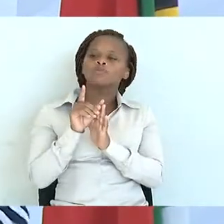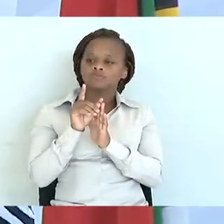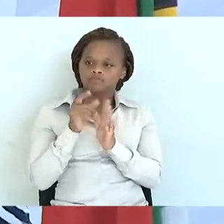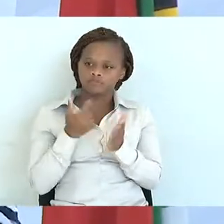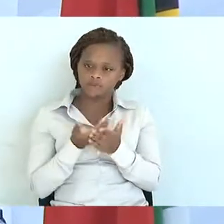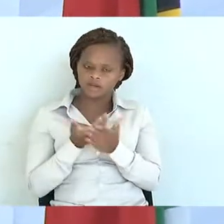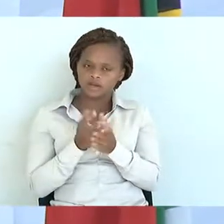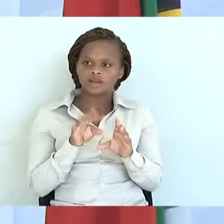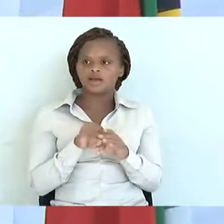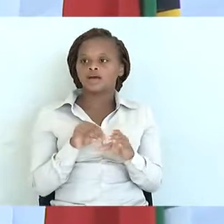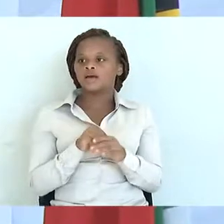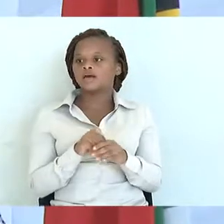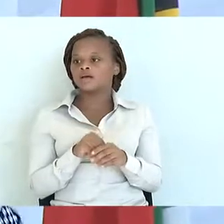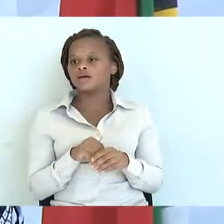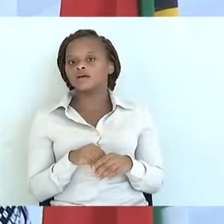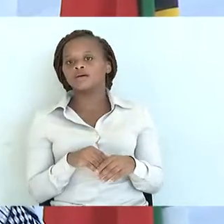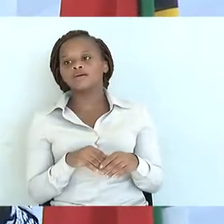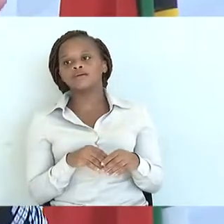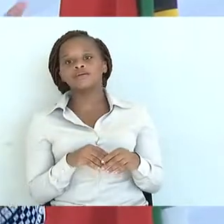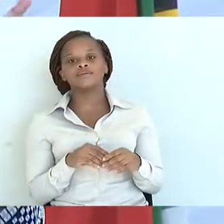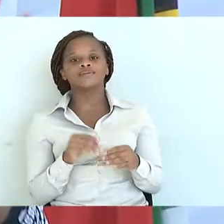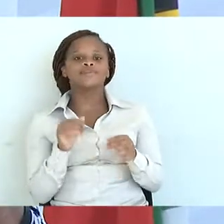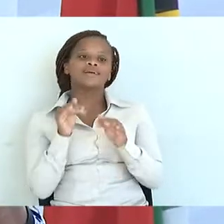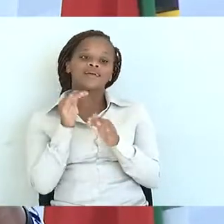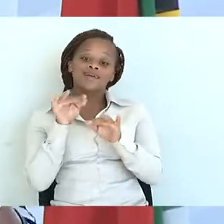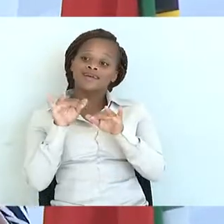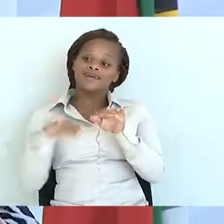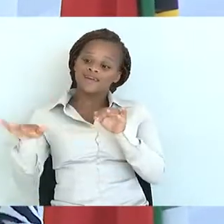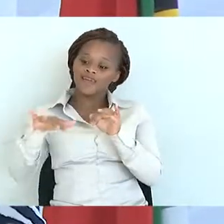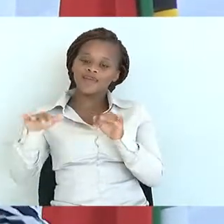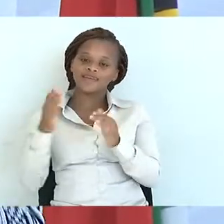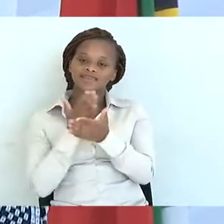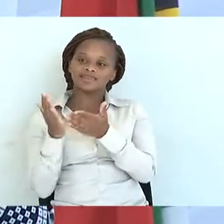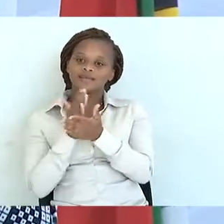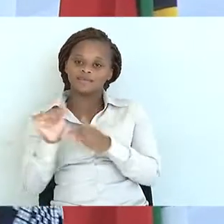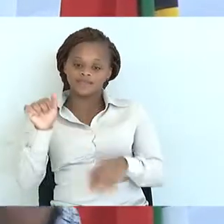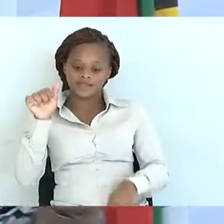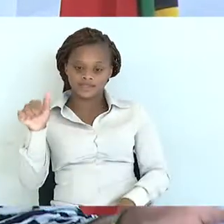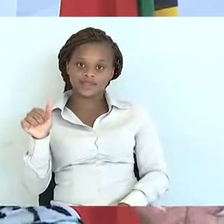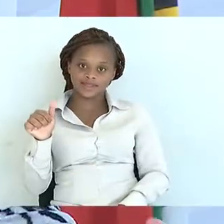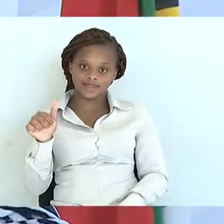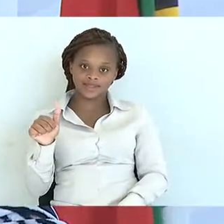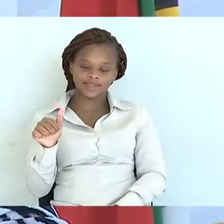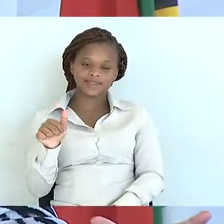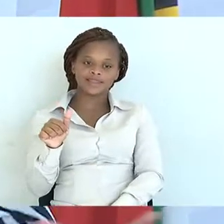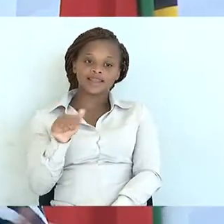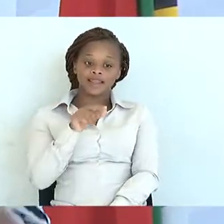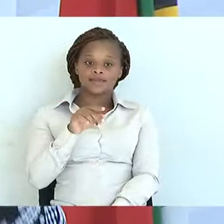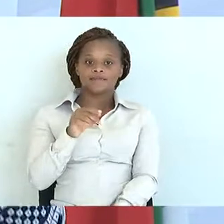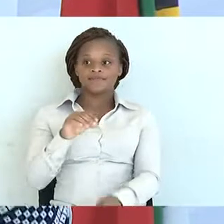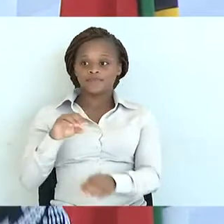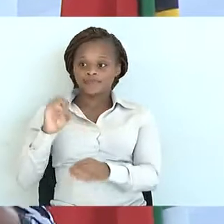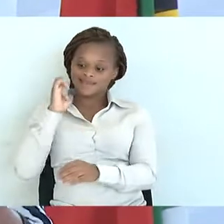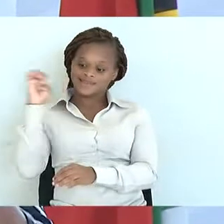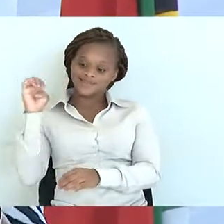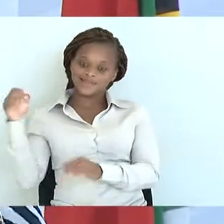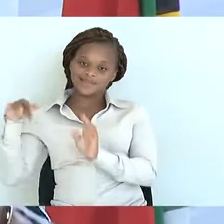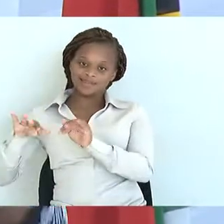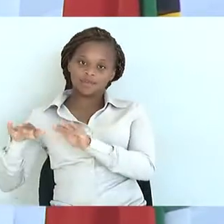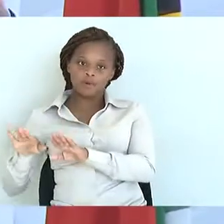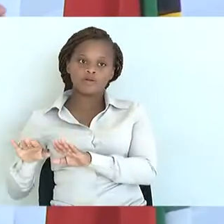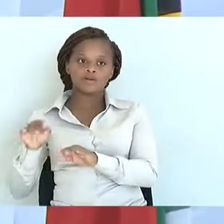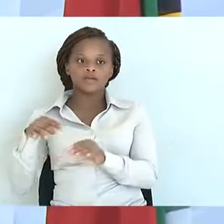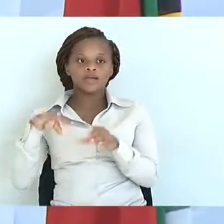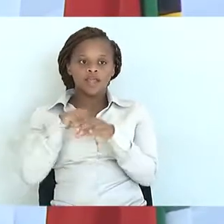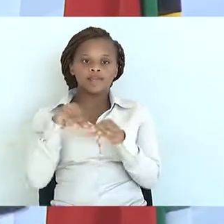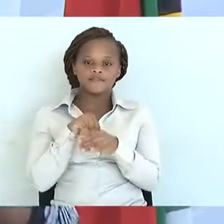Ithini nginenzele example kunama areas I6 lawa Eastern Seaboard Development involved kuwe